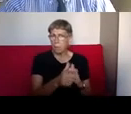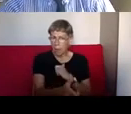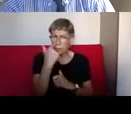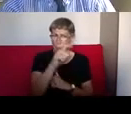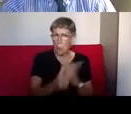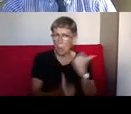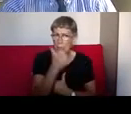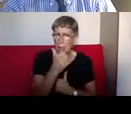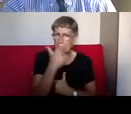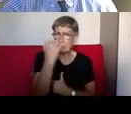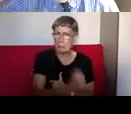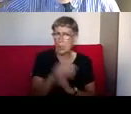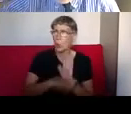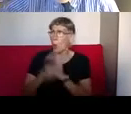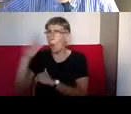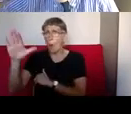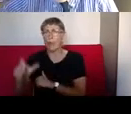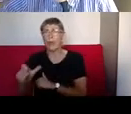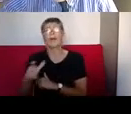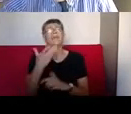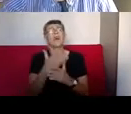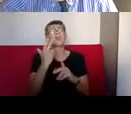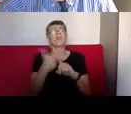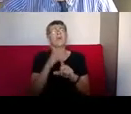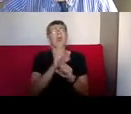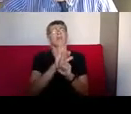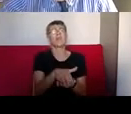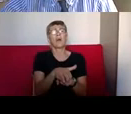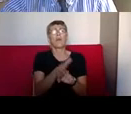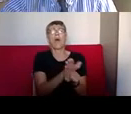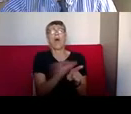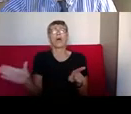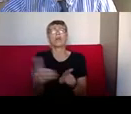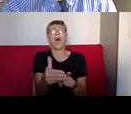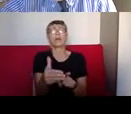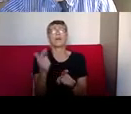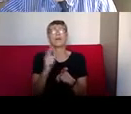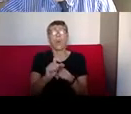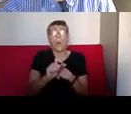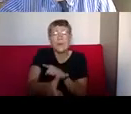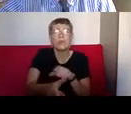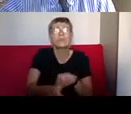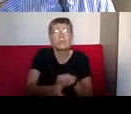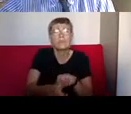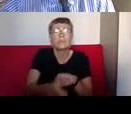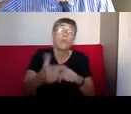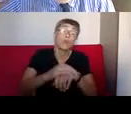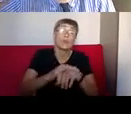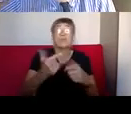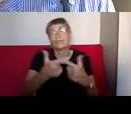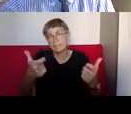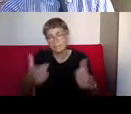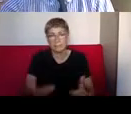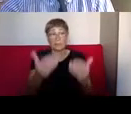some help under several point of view. Multiple discrimination, that's something that it comes